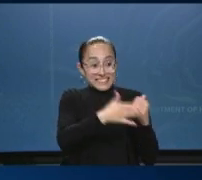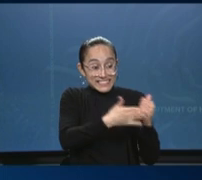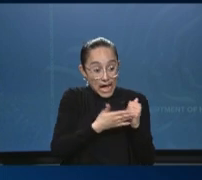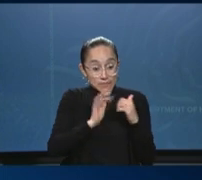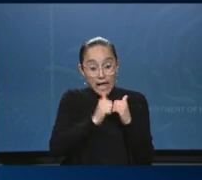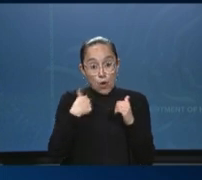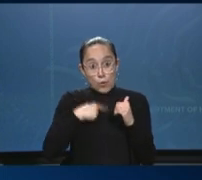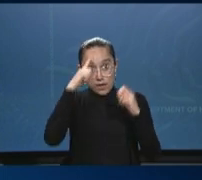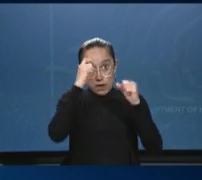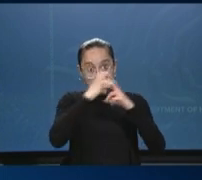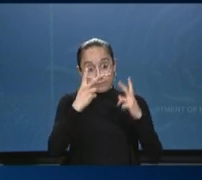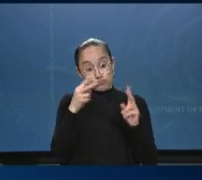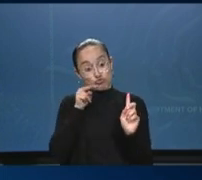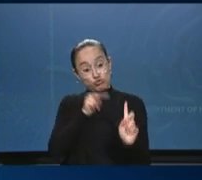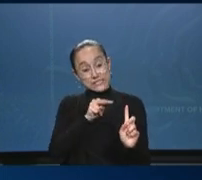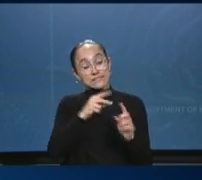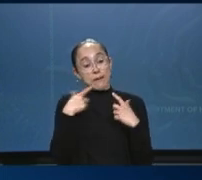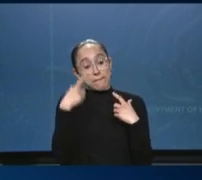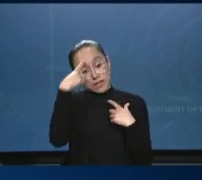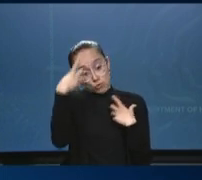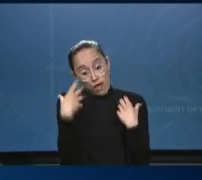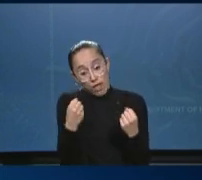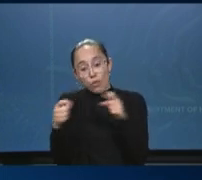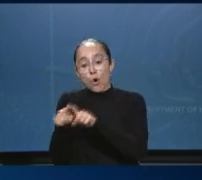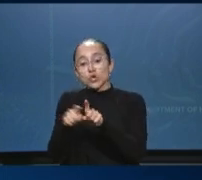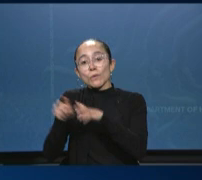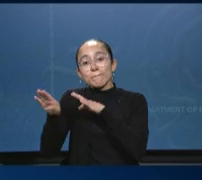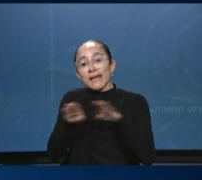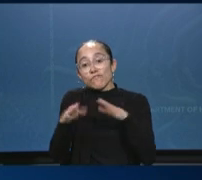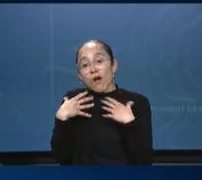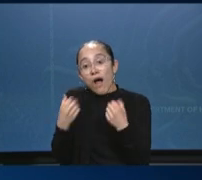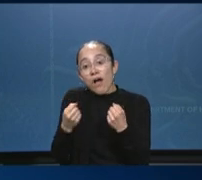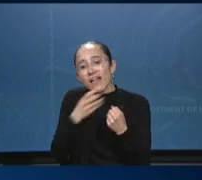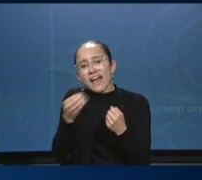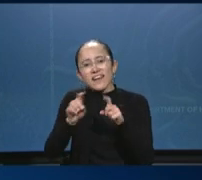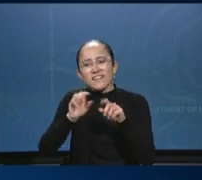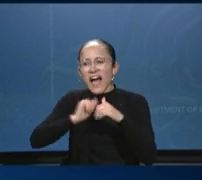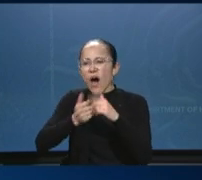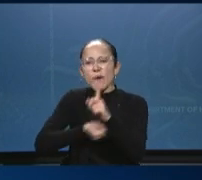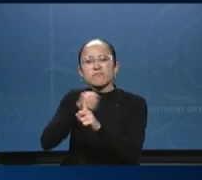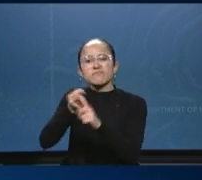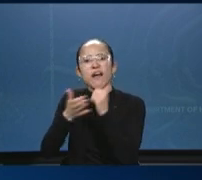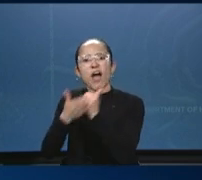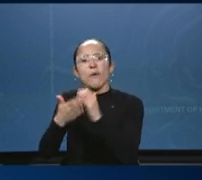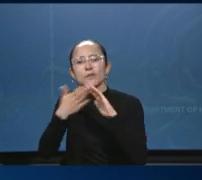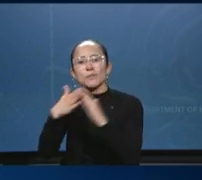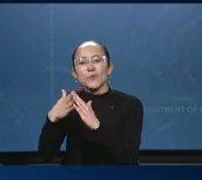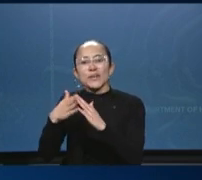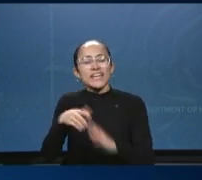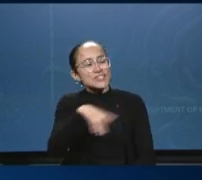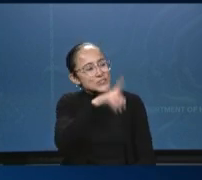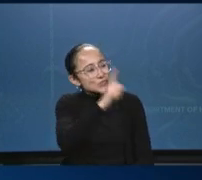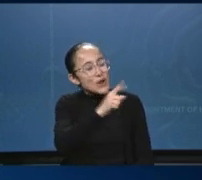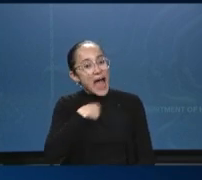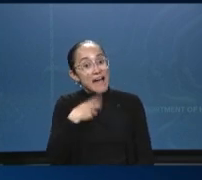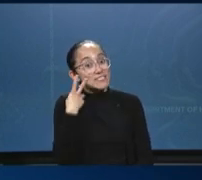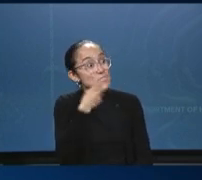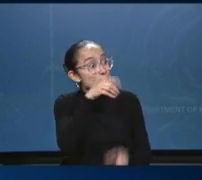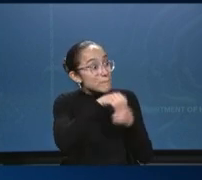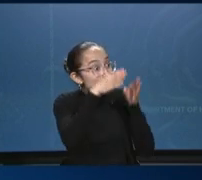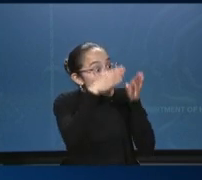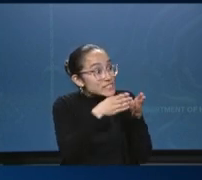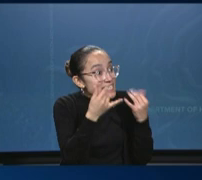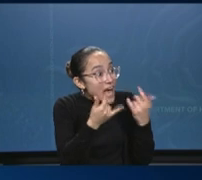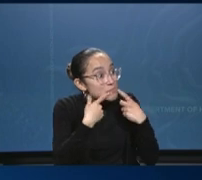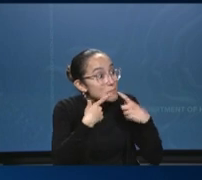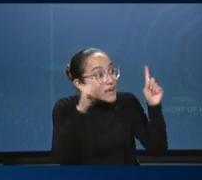we view mental and behavioral health and also helped our communities? Sure, Melanie, and good to see you in person. I've been on so many Zoom meetings with you, and it's great to be